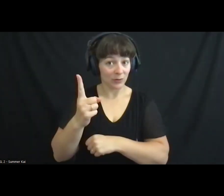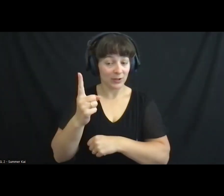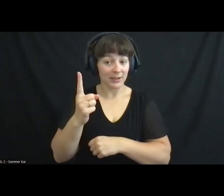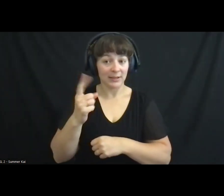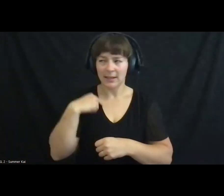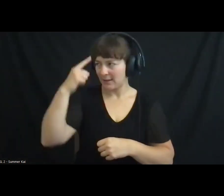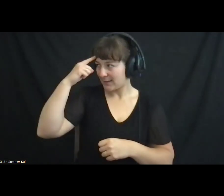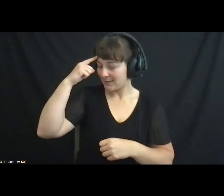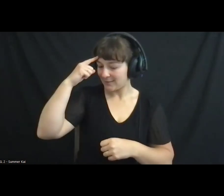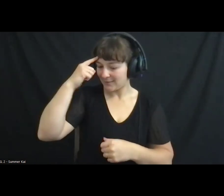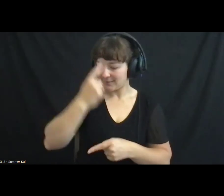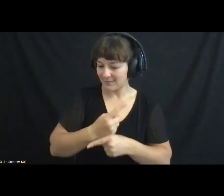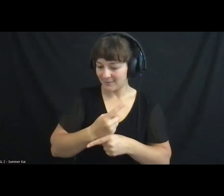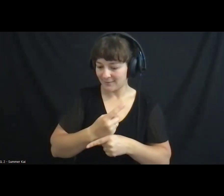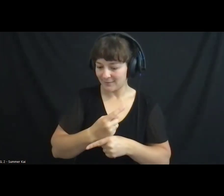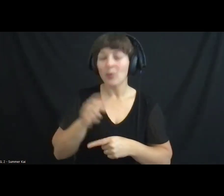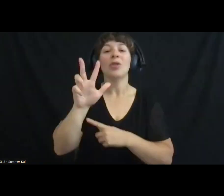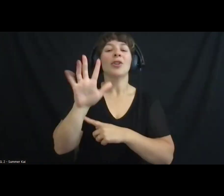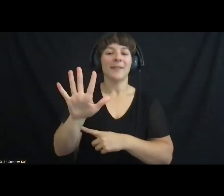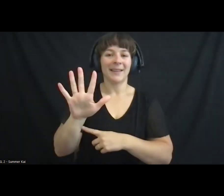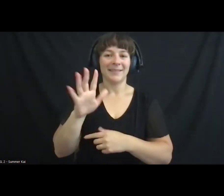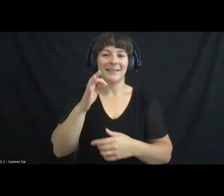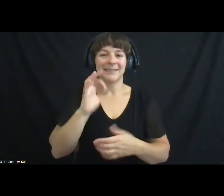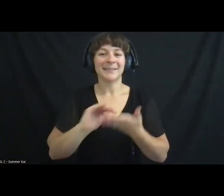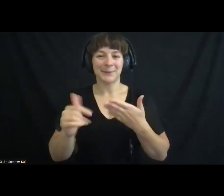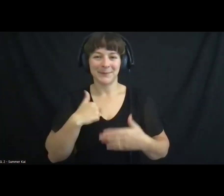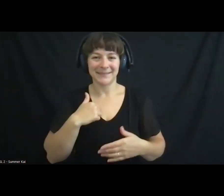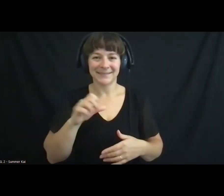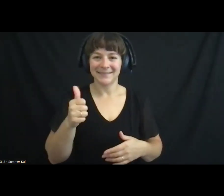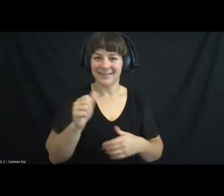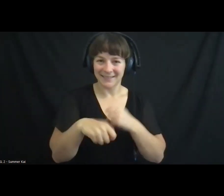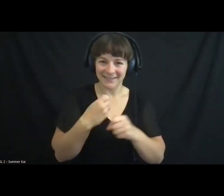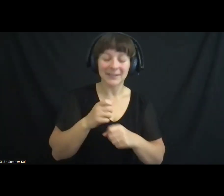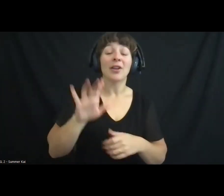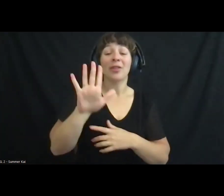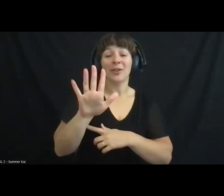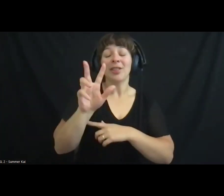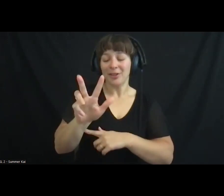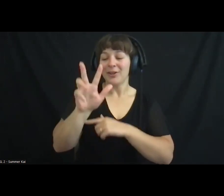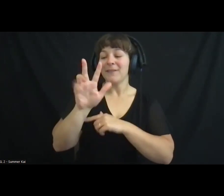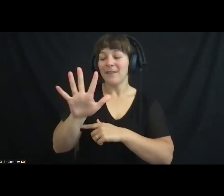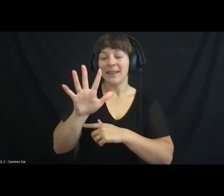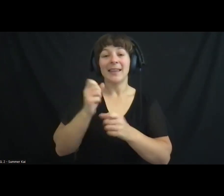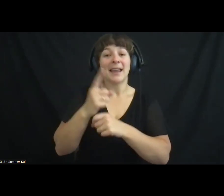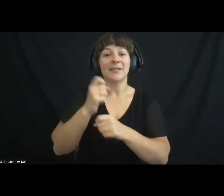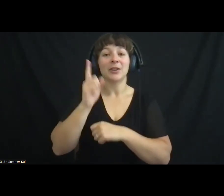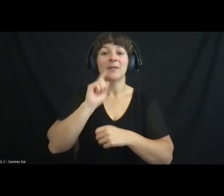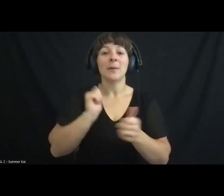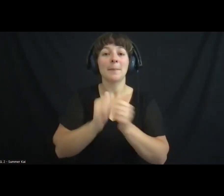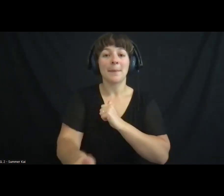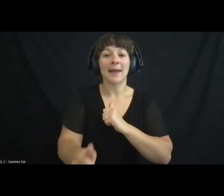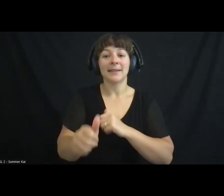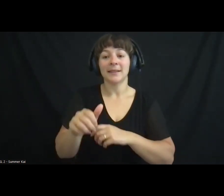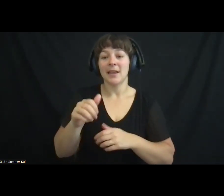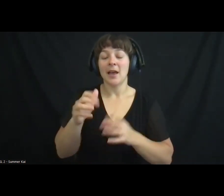that right? I have to do my math. 35th. I'm sorry. I was 10 years off. The 35th anniversary of the passage of the Americans with Disabilities